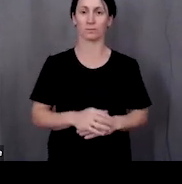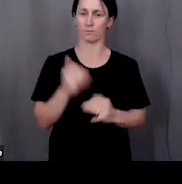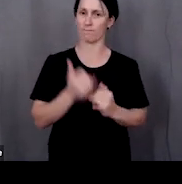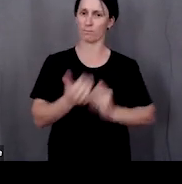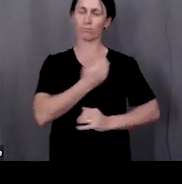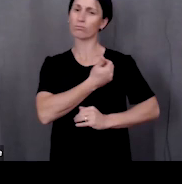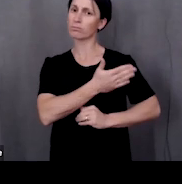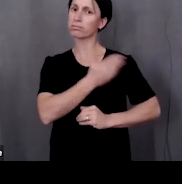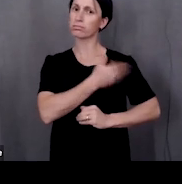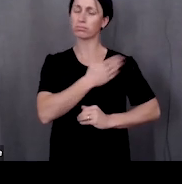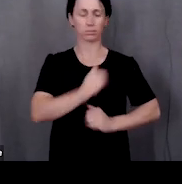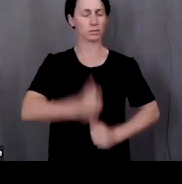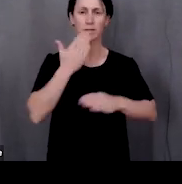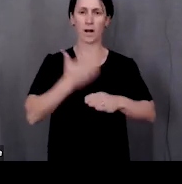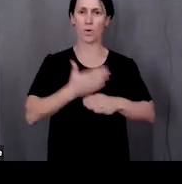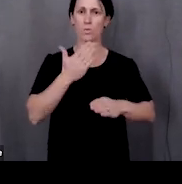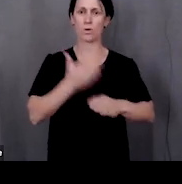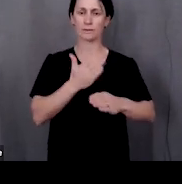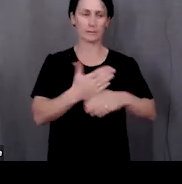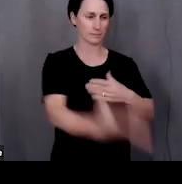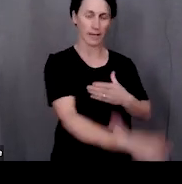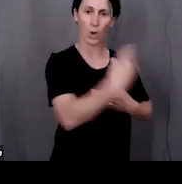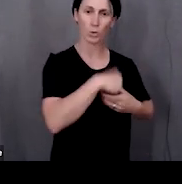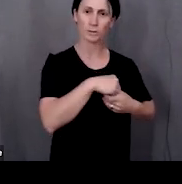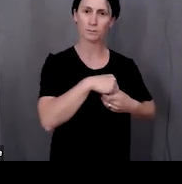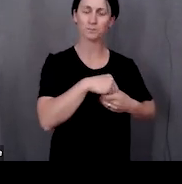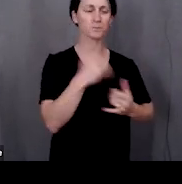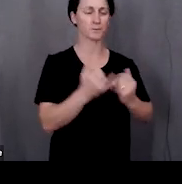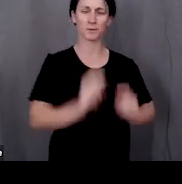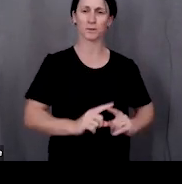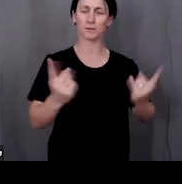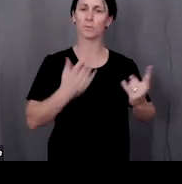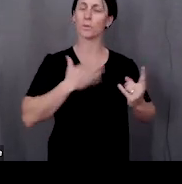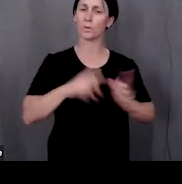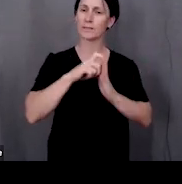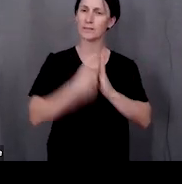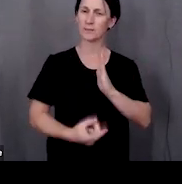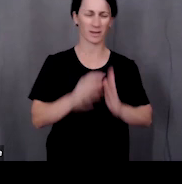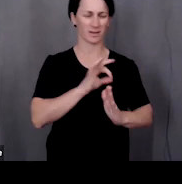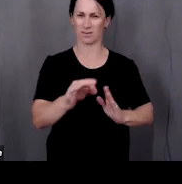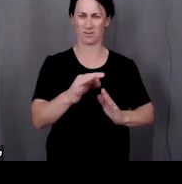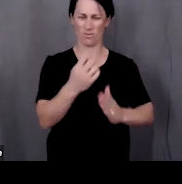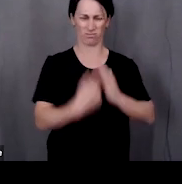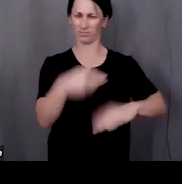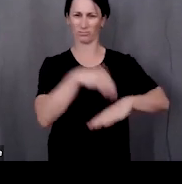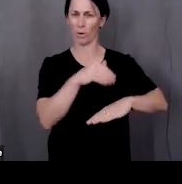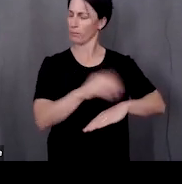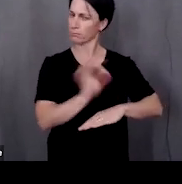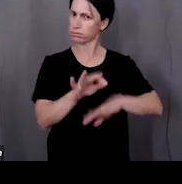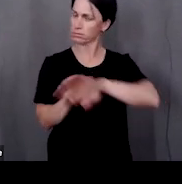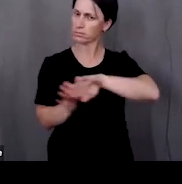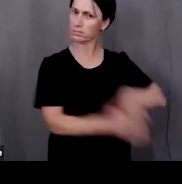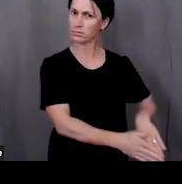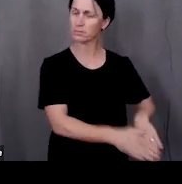and crosses disciplinary boundaries. Our approach is to see disability not as a problem to be solved, but as an integral